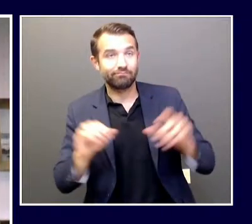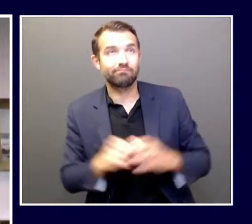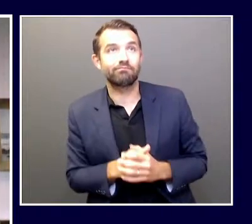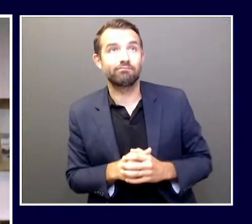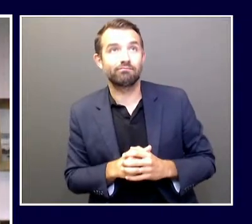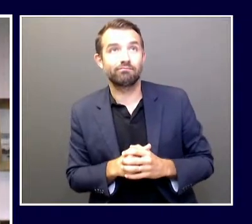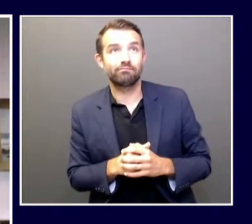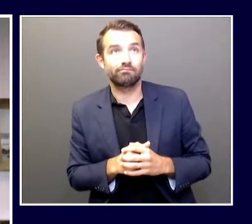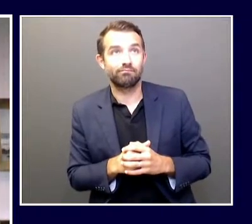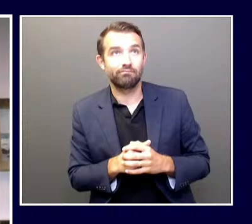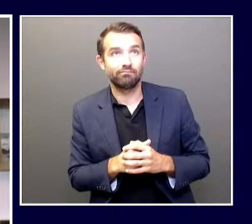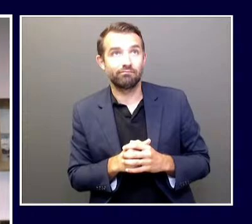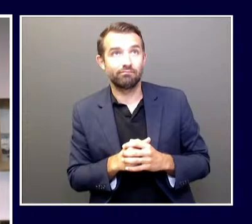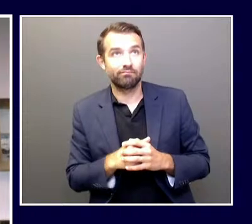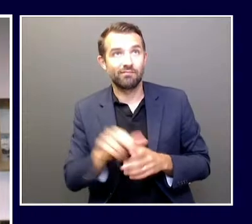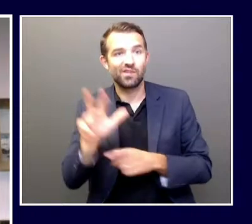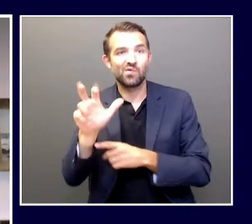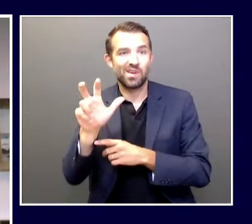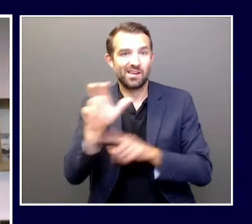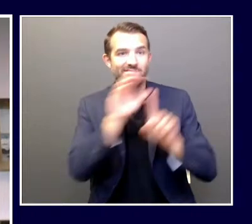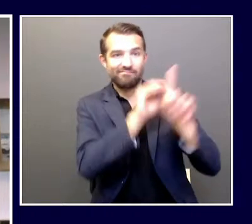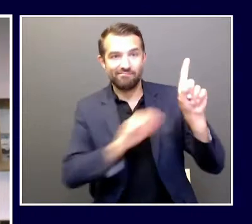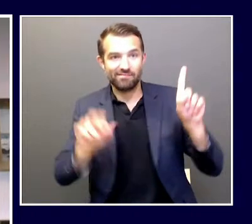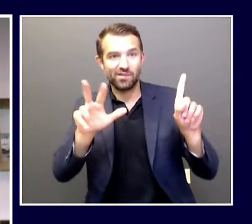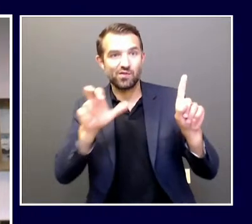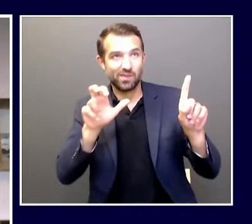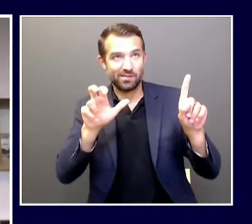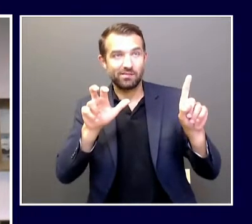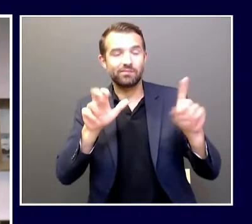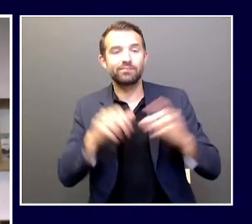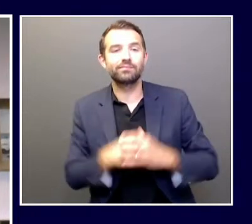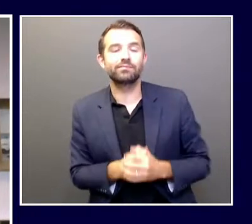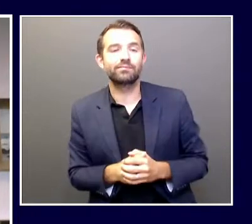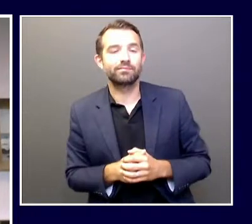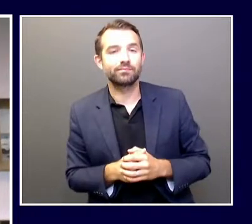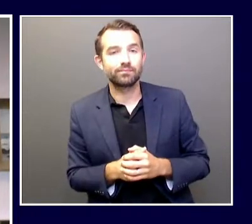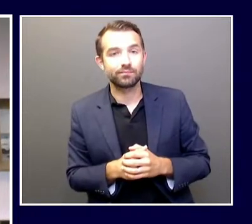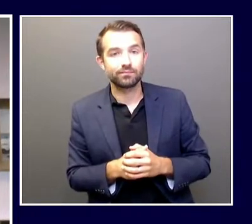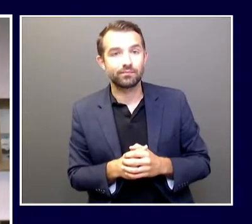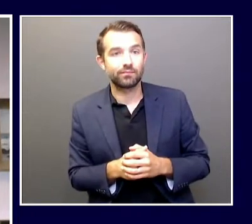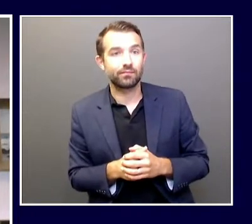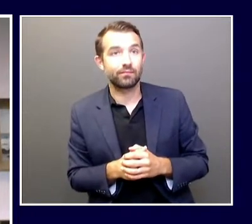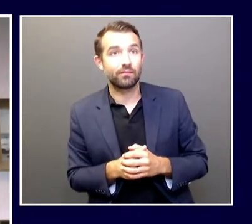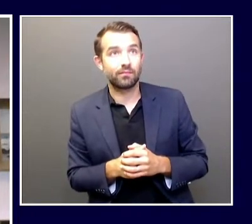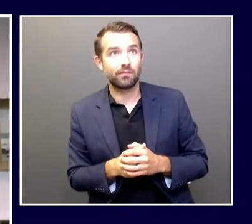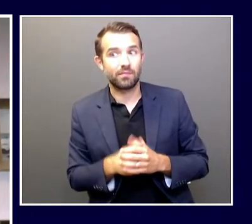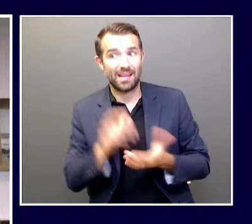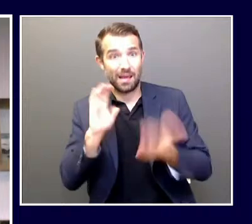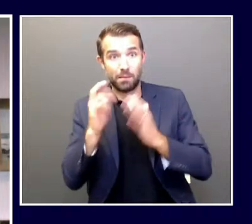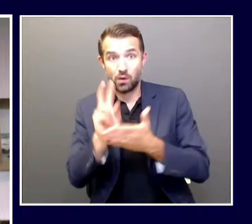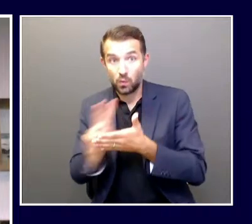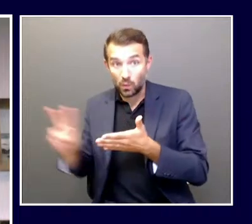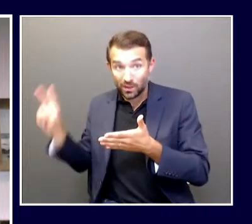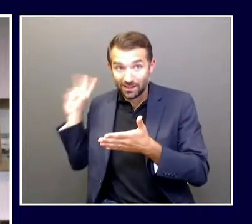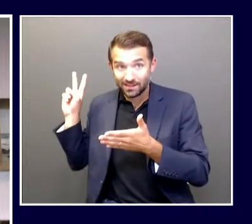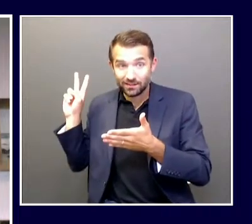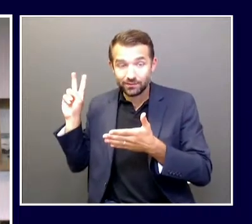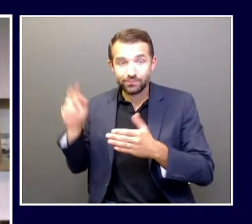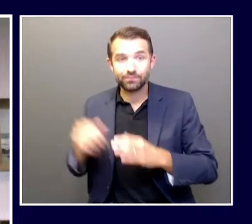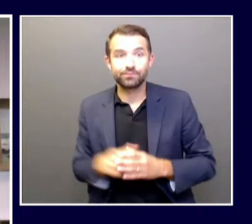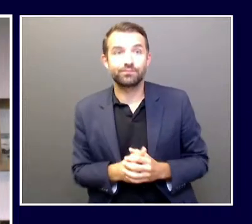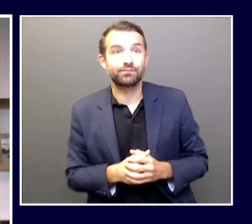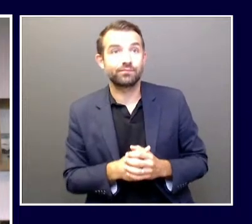being conducted for every 100,000 people in Maine. 2 weeks ago, that number stood at 258